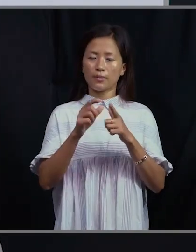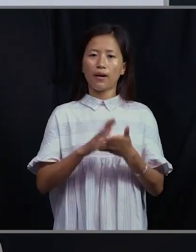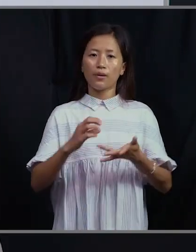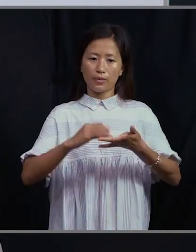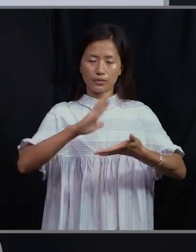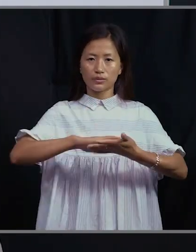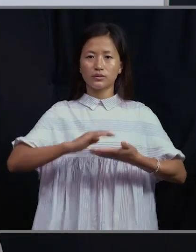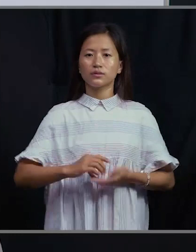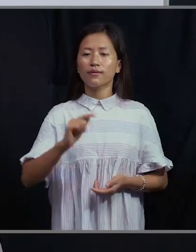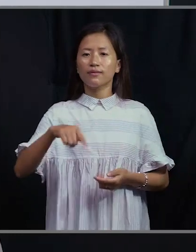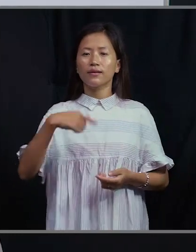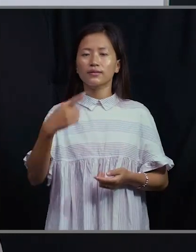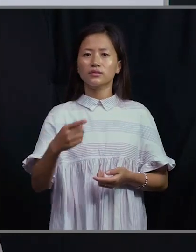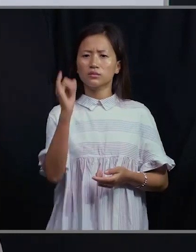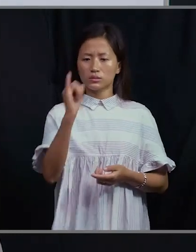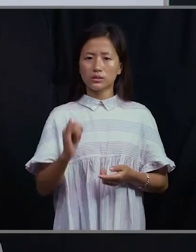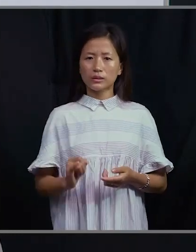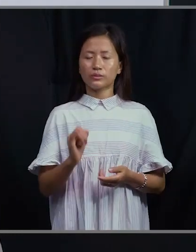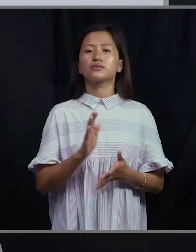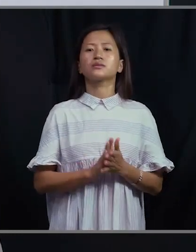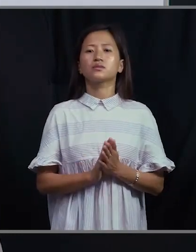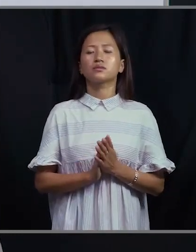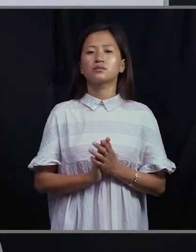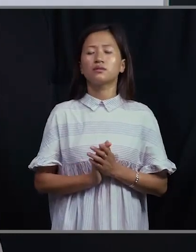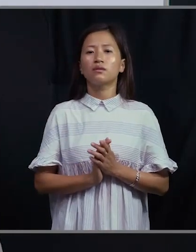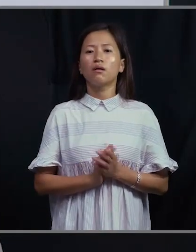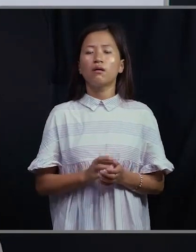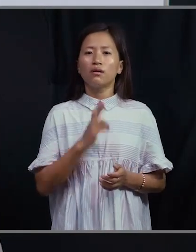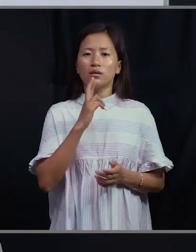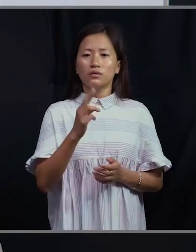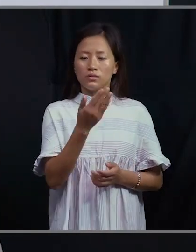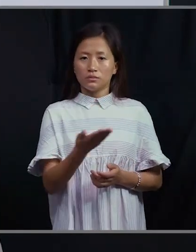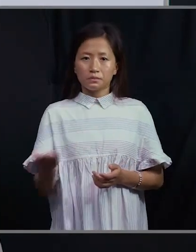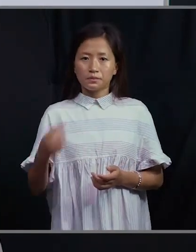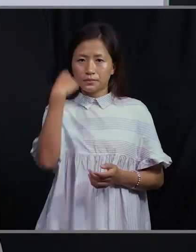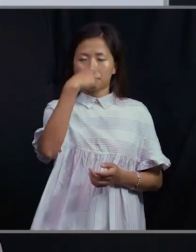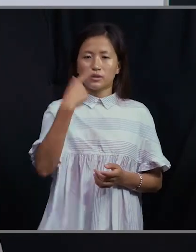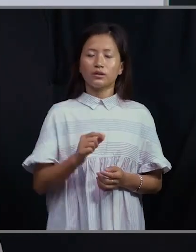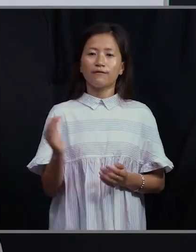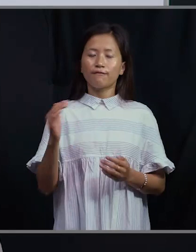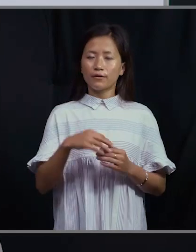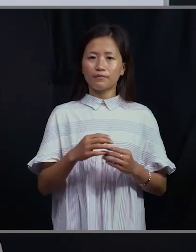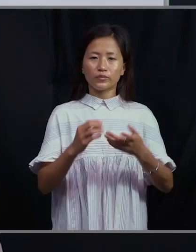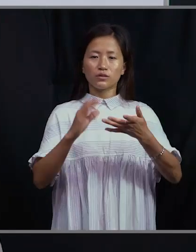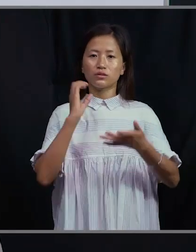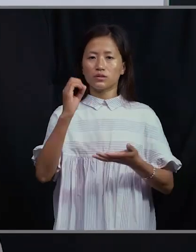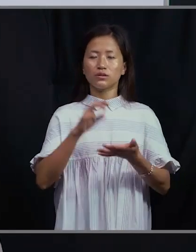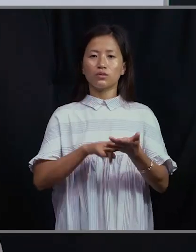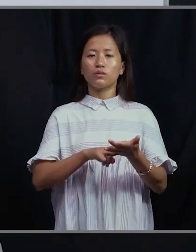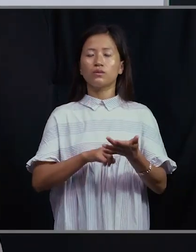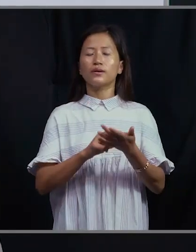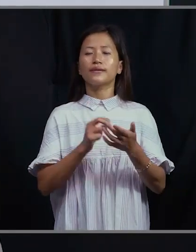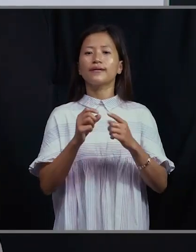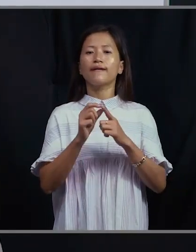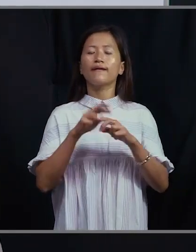The next is witnesses. Who are those people? Witnesses are those people who confirms the marriage. Okay, they